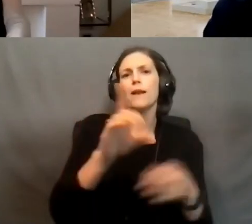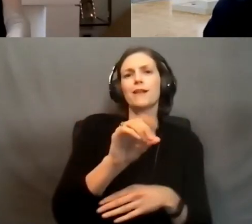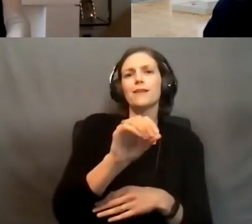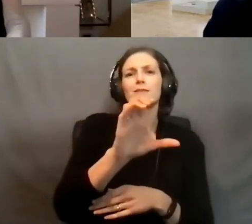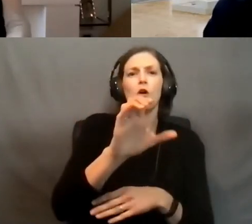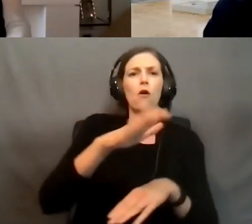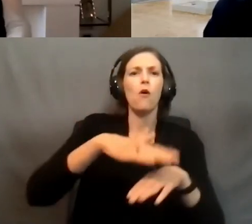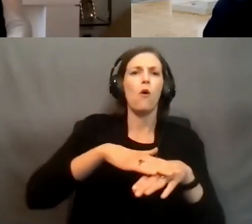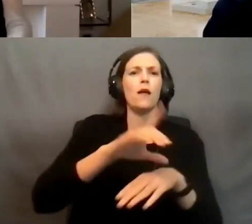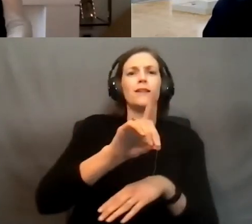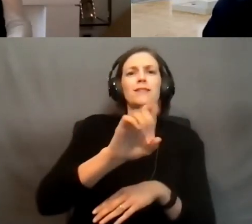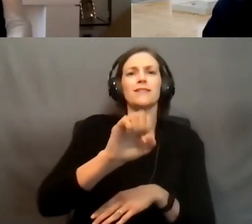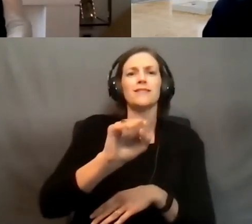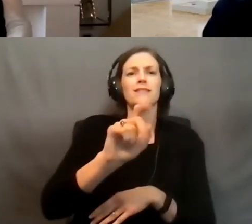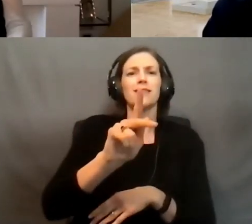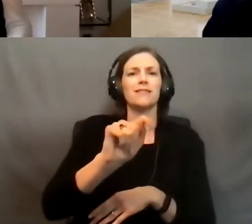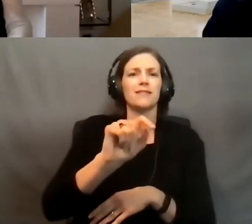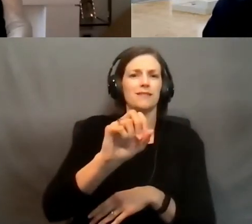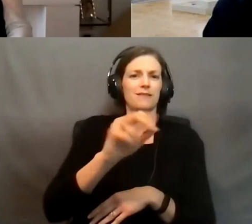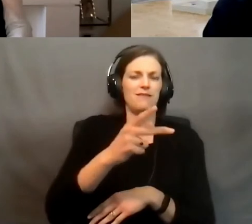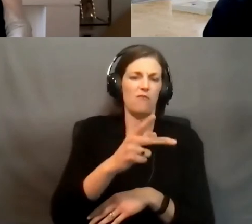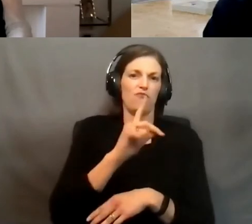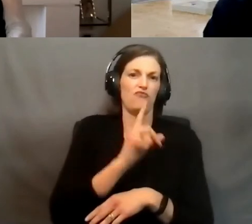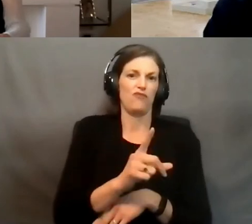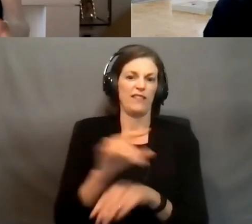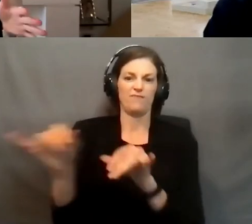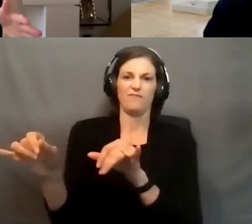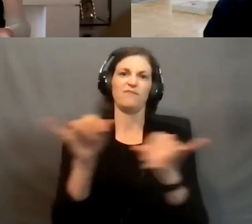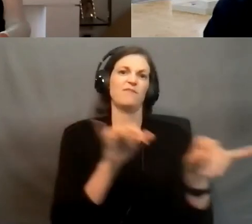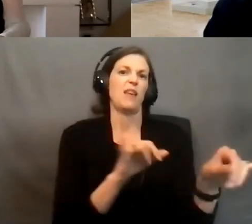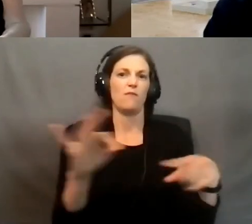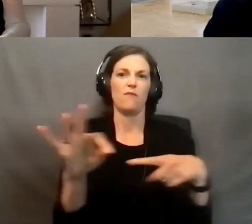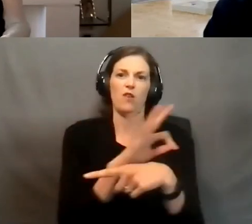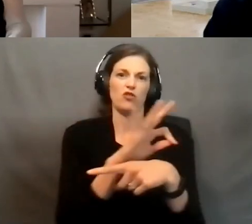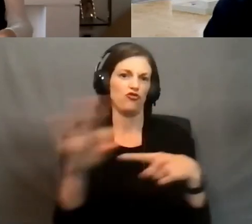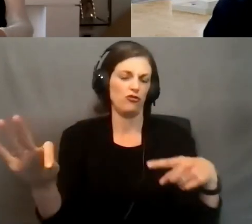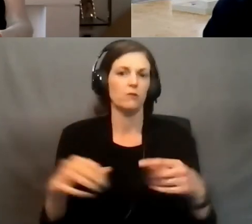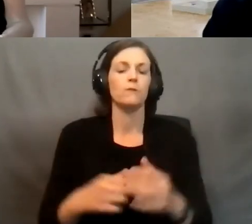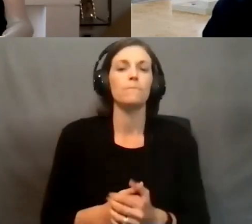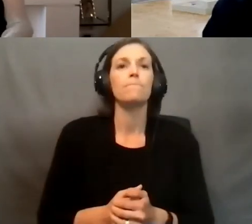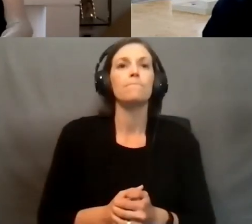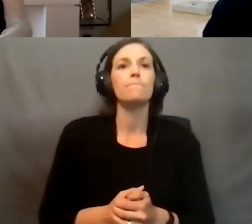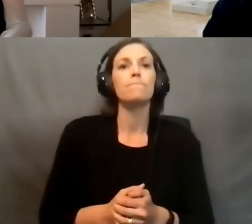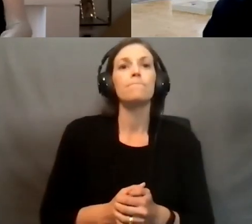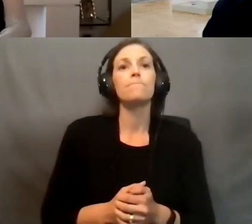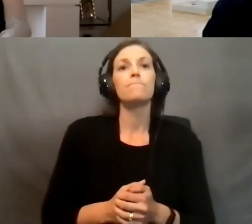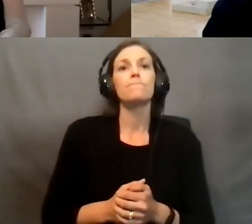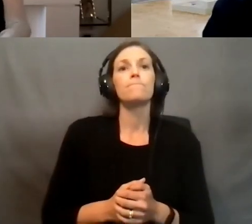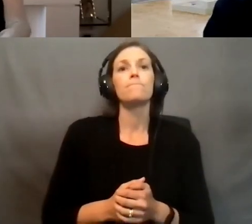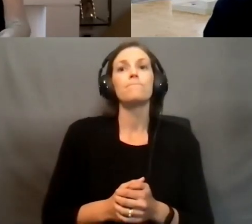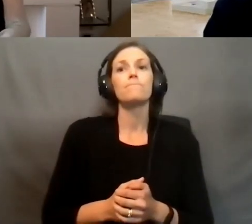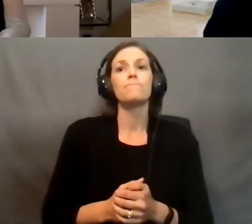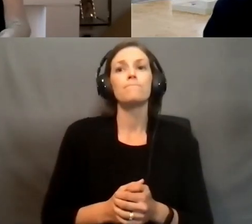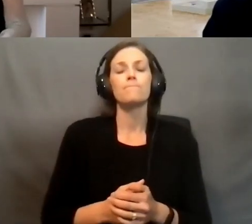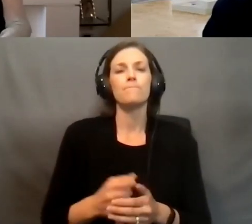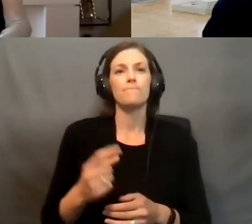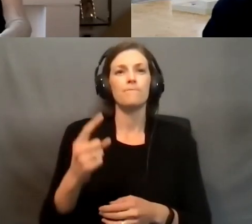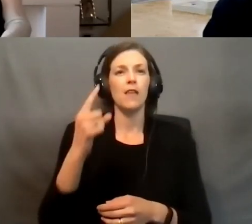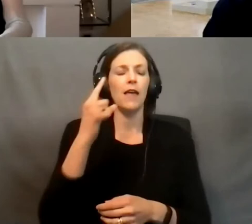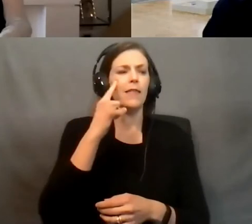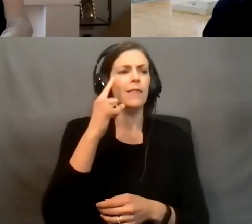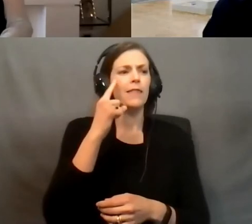functional difference. I think because we did not have general orientations